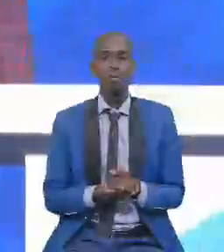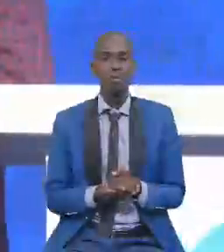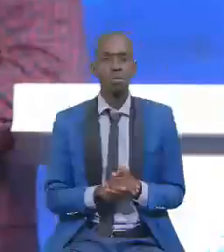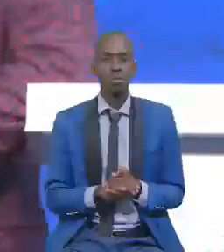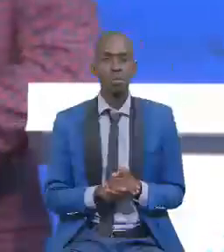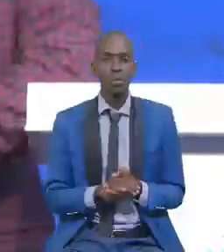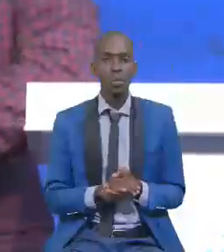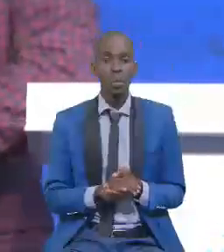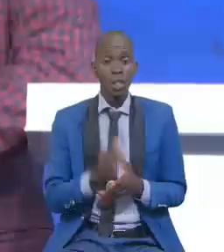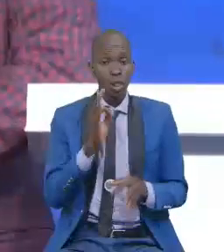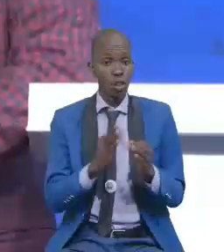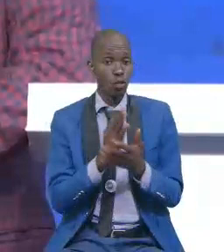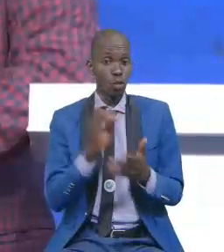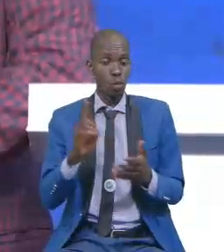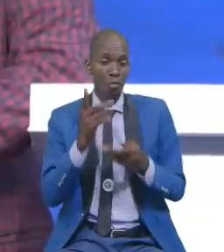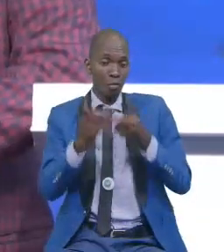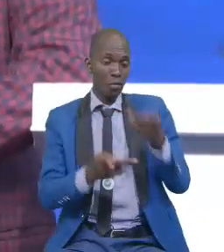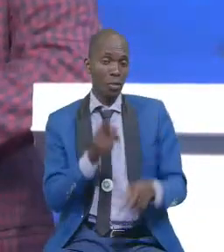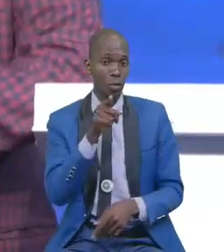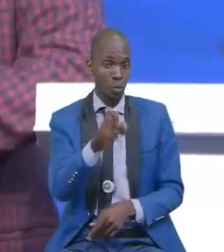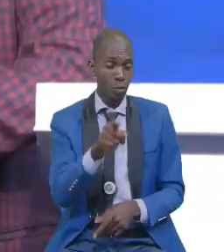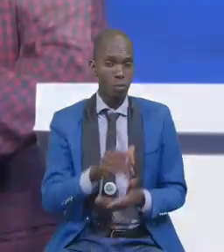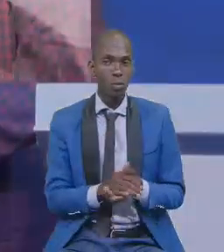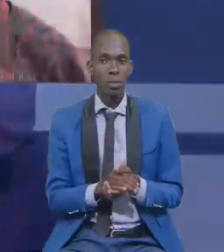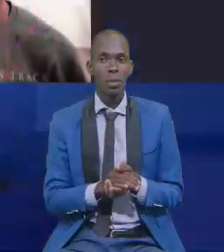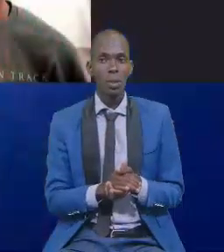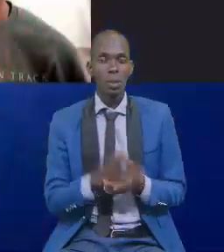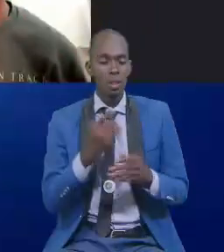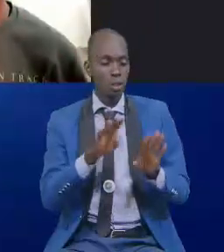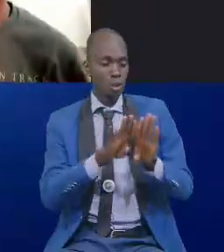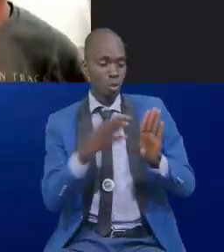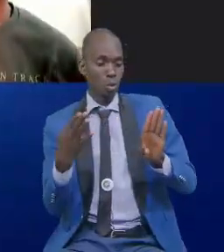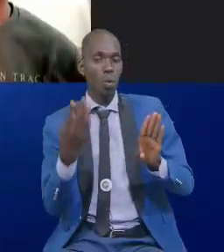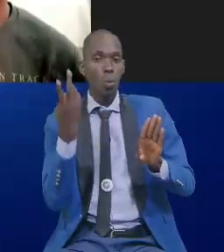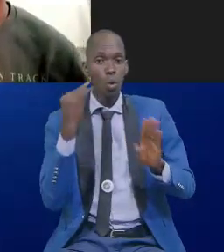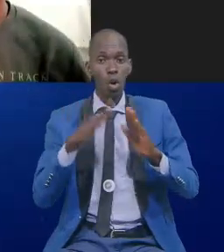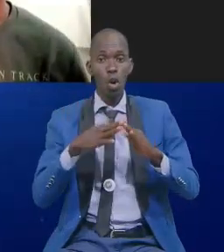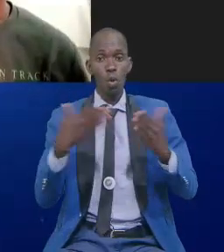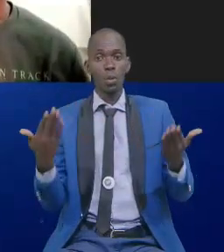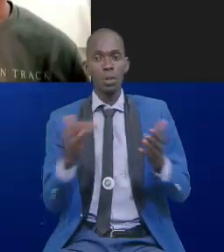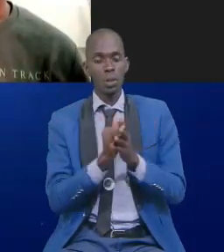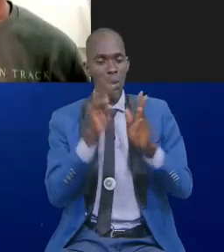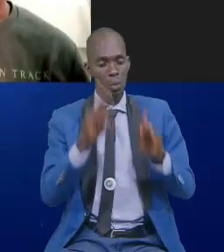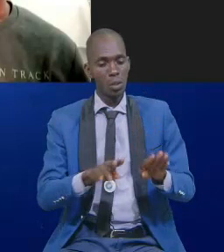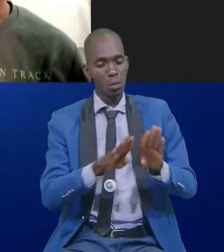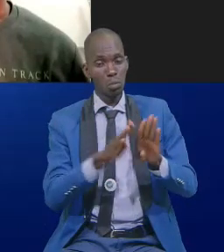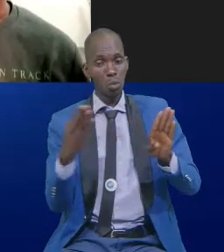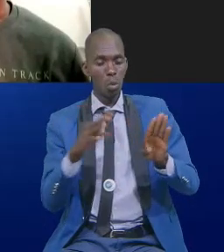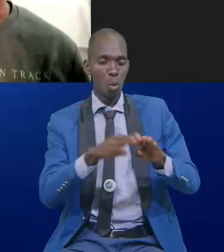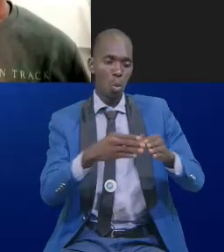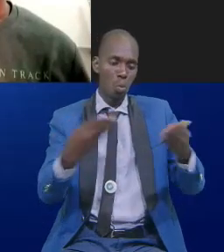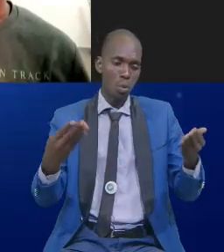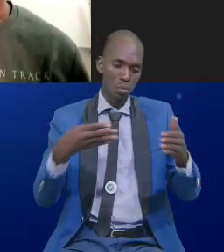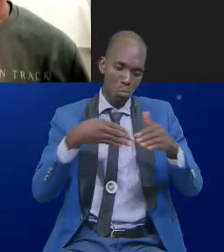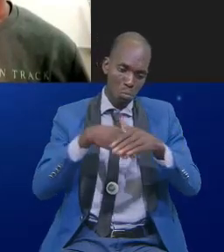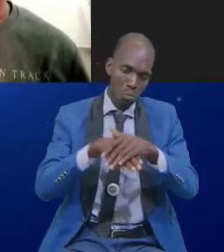If somebody visited you, the door was open, he opened it and came in, and